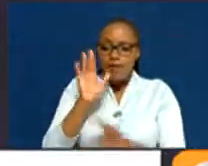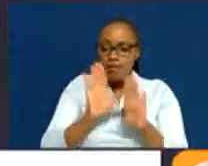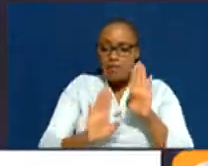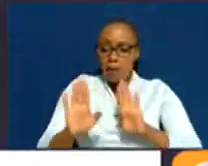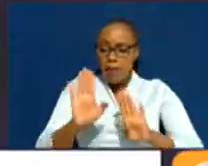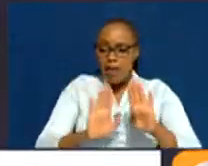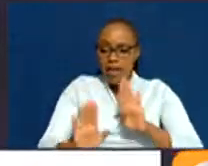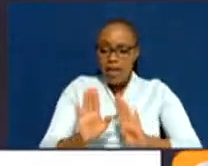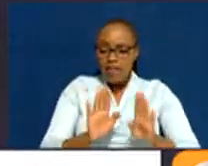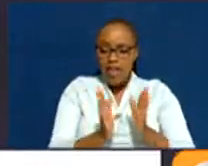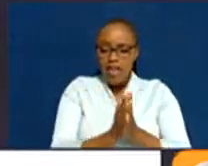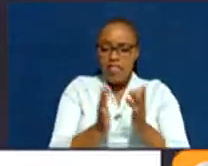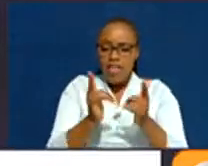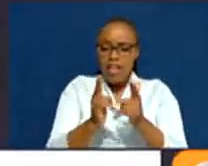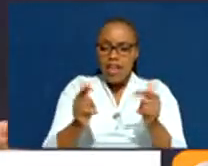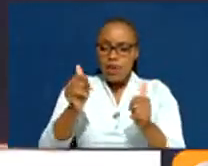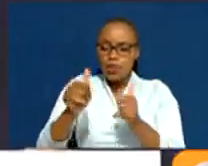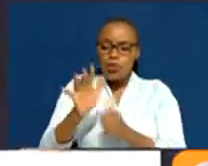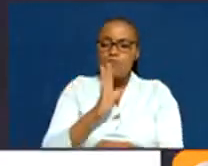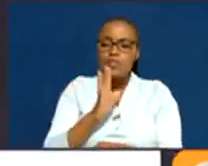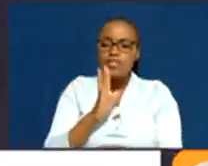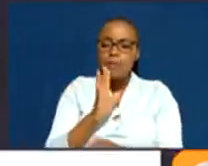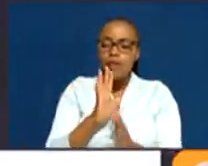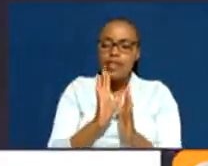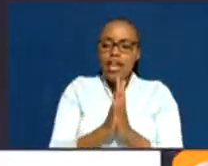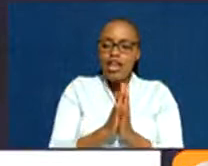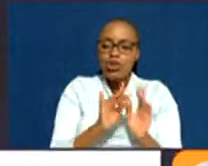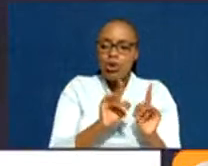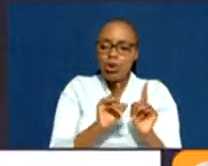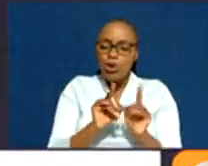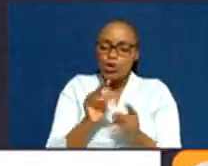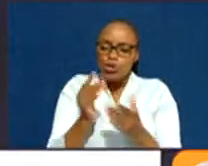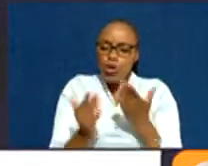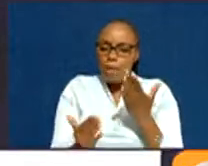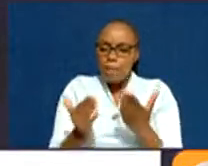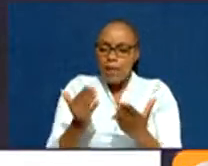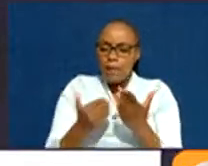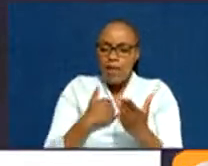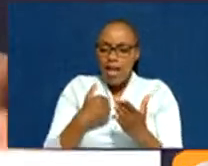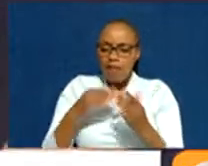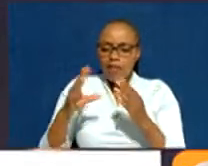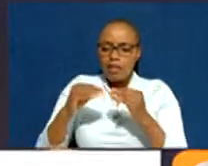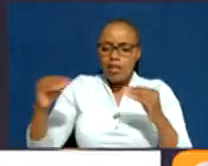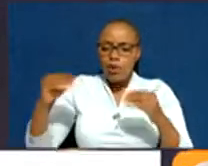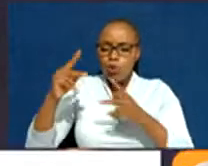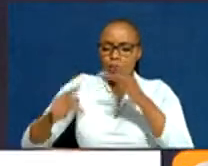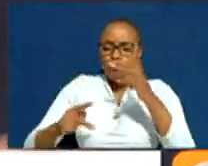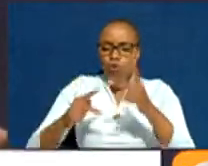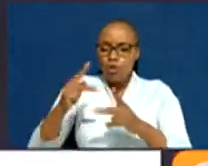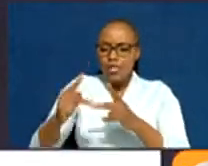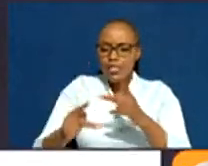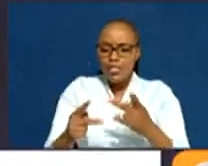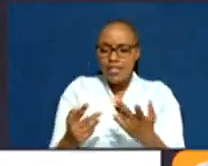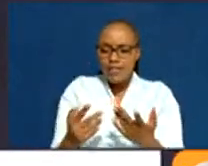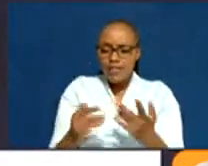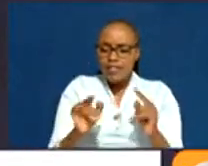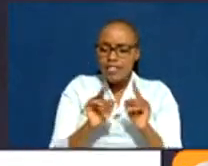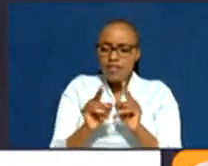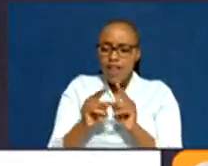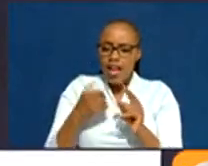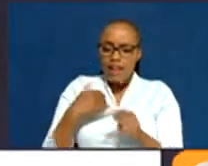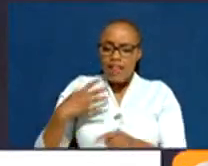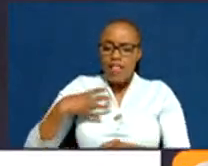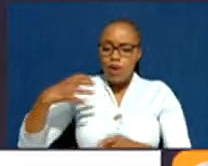the English, the language I'm speaking, and perhaps the bureaucracy and the legal processes? Is that